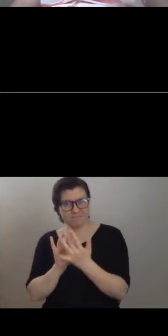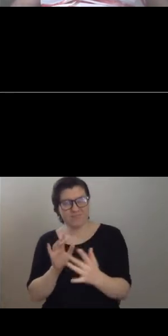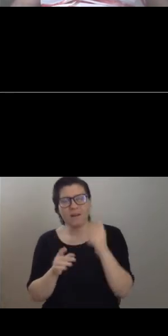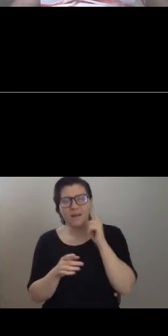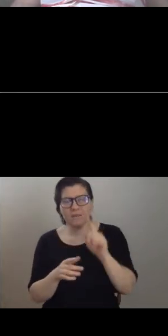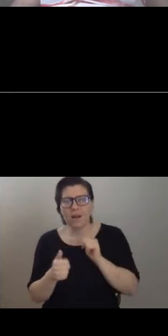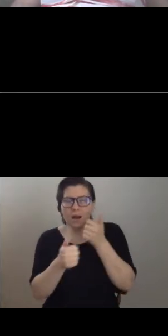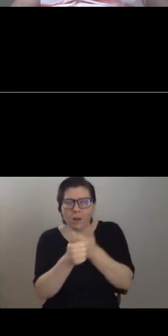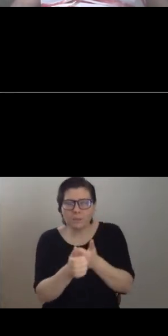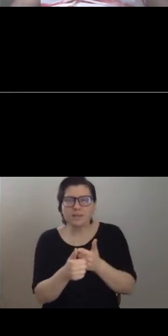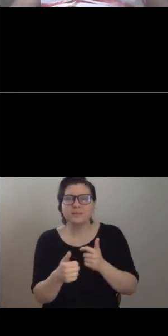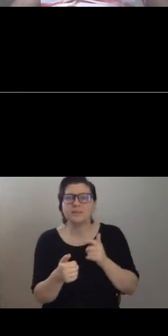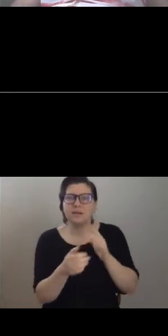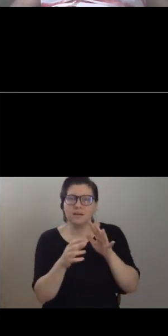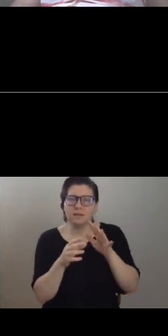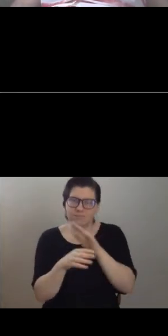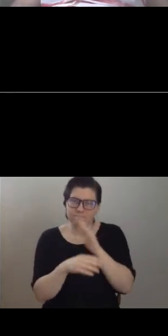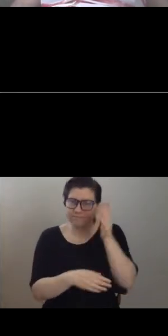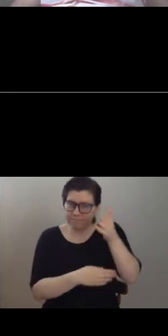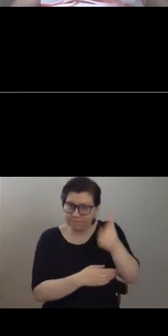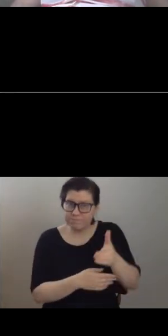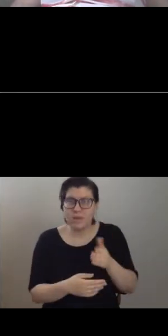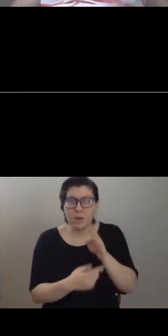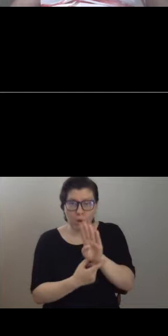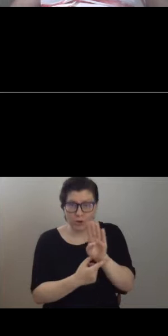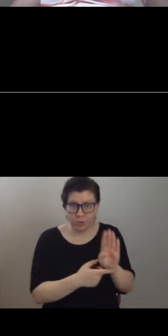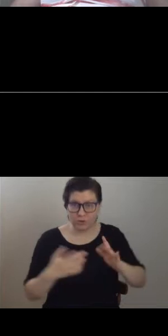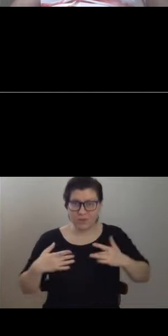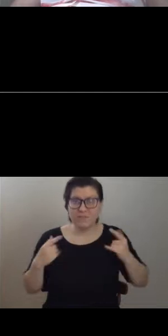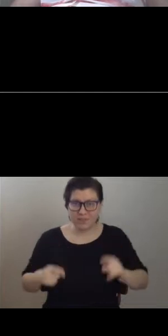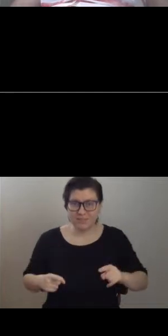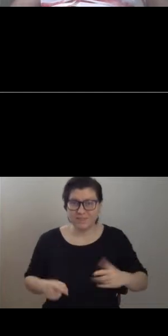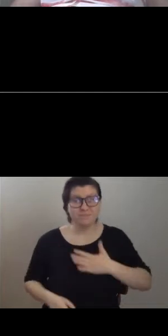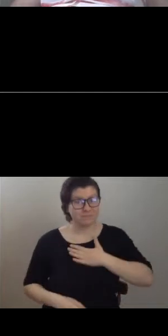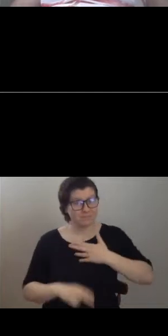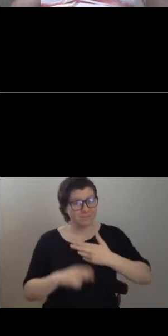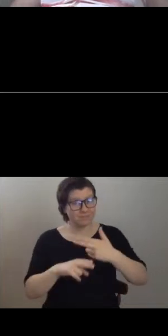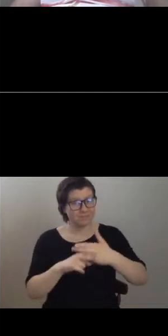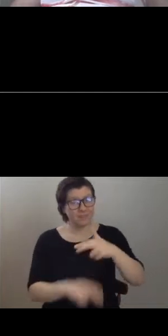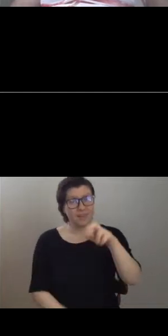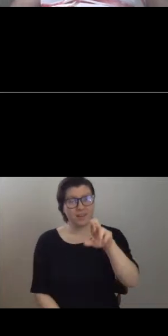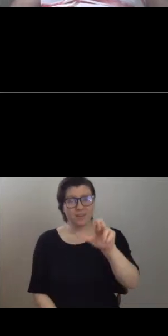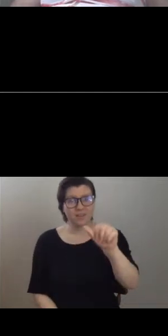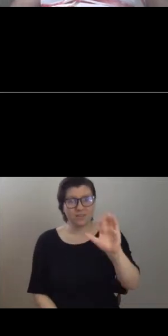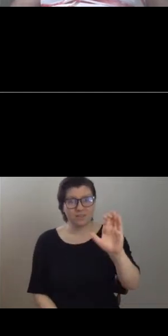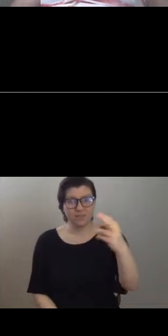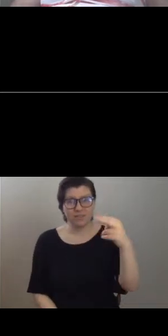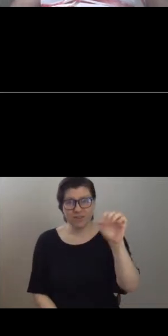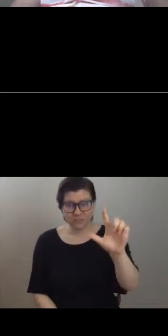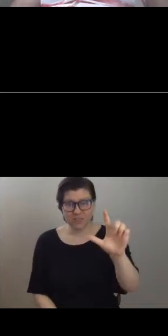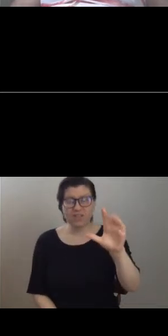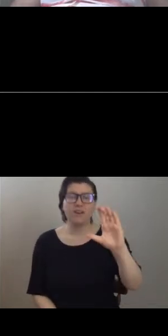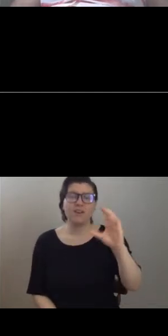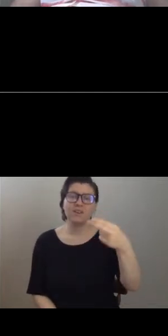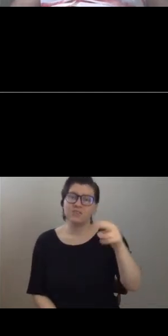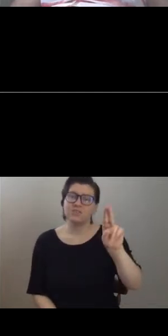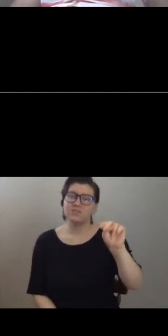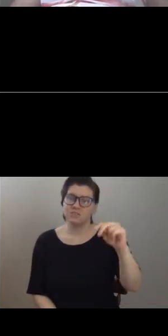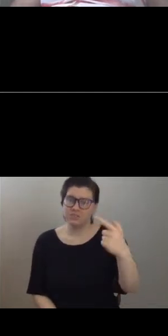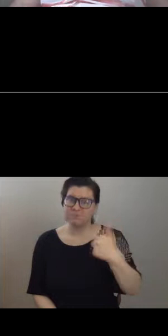Bunch events. My name is Rachel Chung, Disabilities Coordinator for the Archdiocese